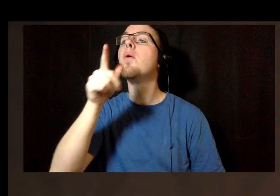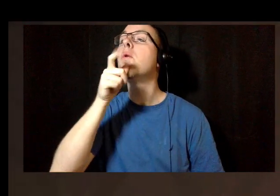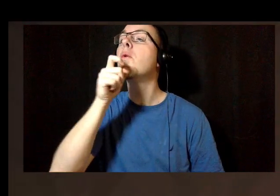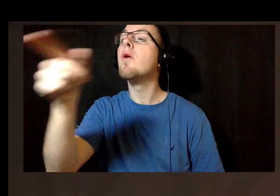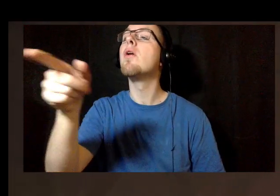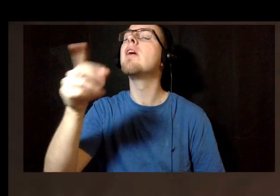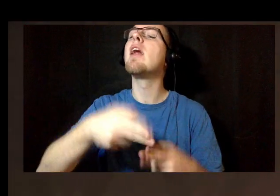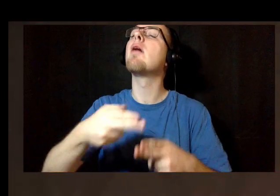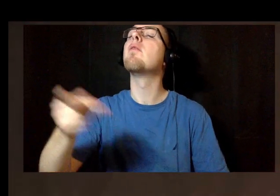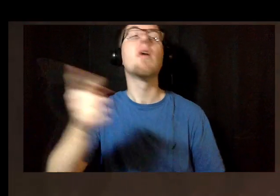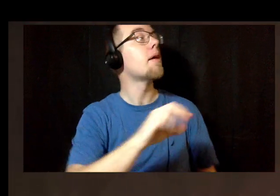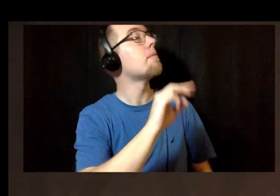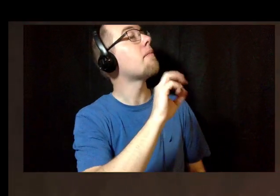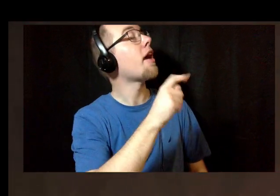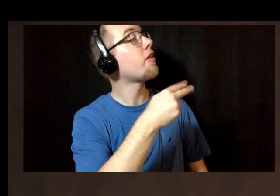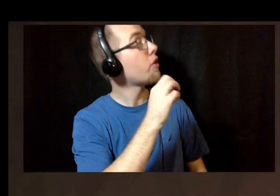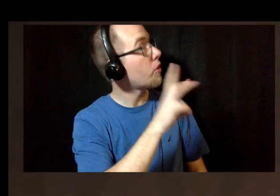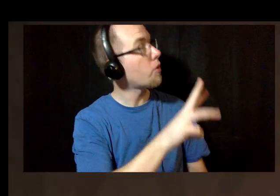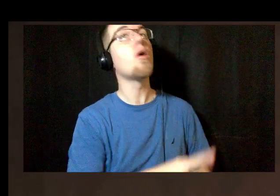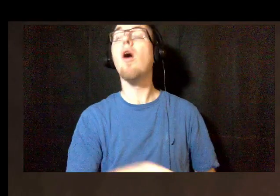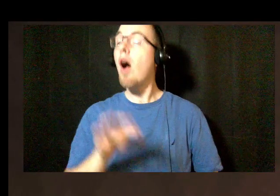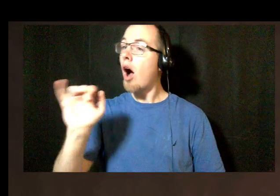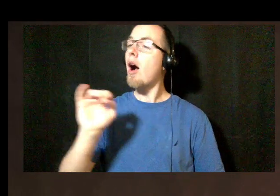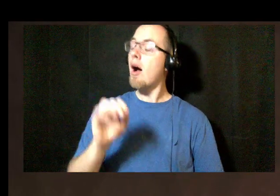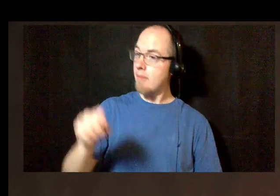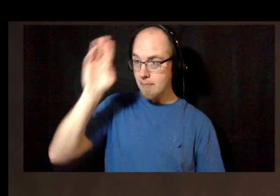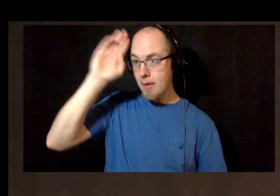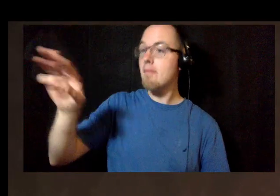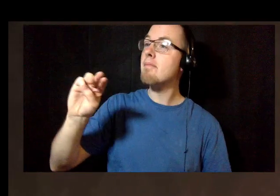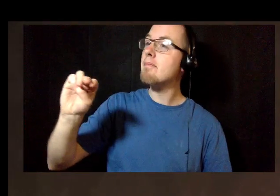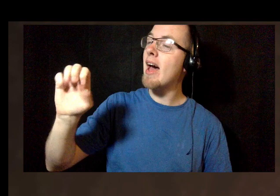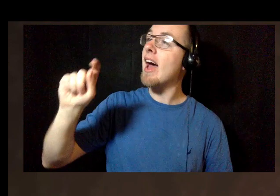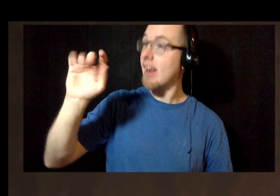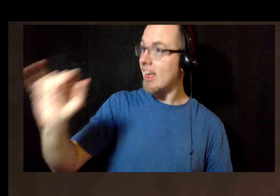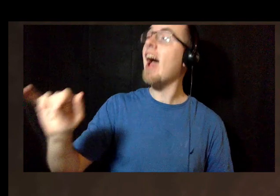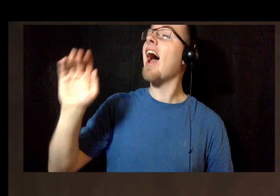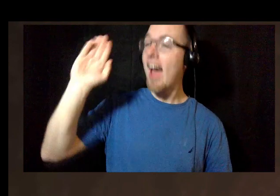Matthew. Matthew! They're about there, Matty?